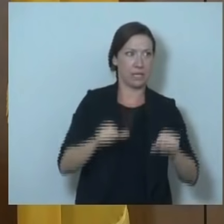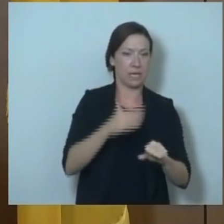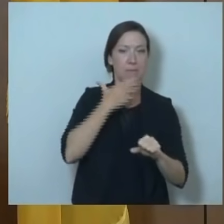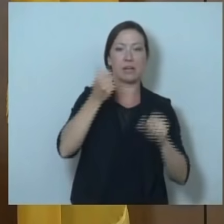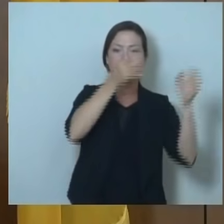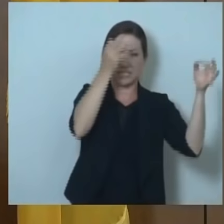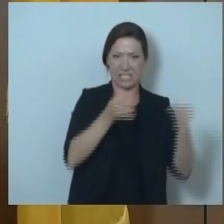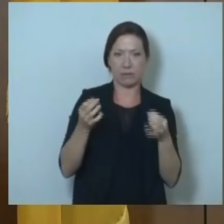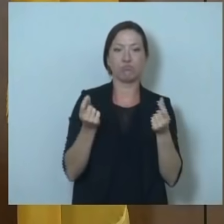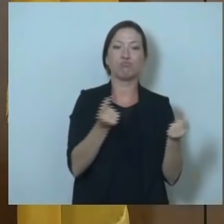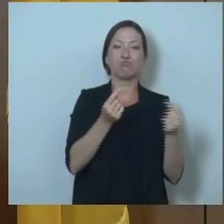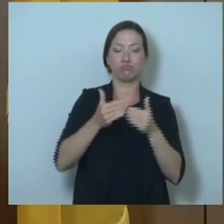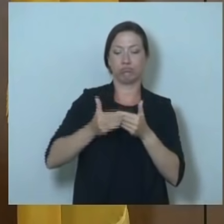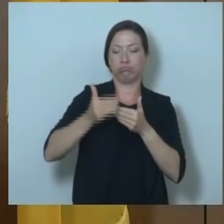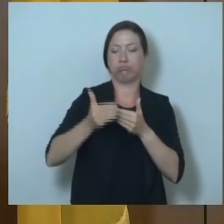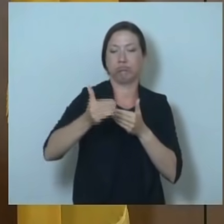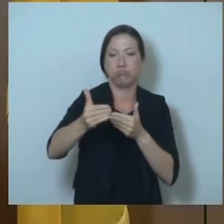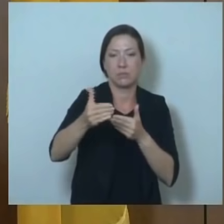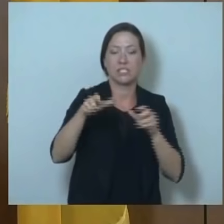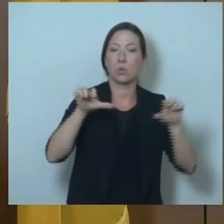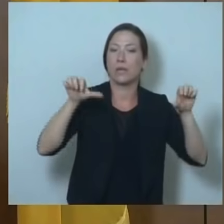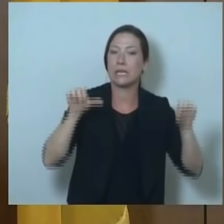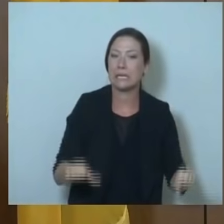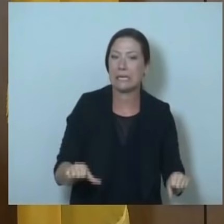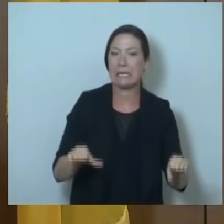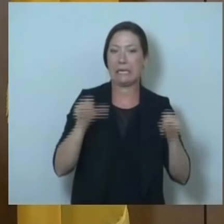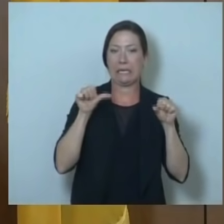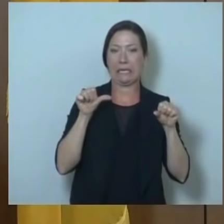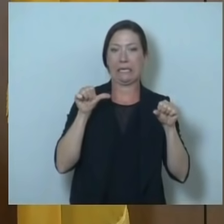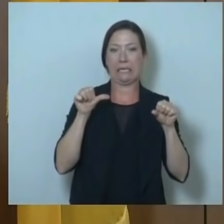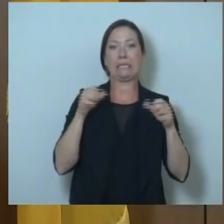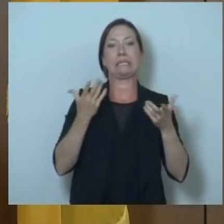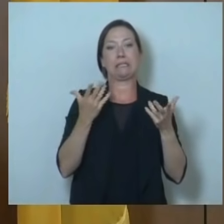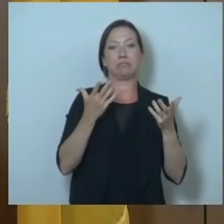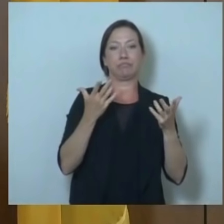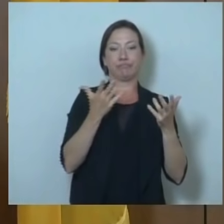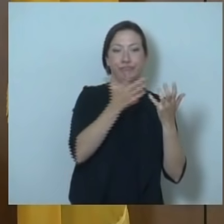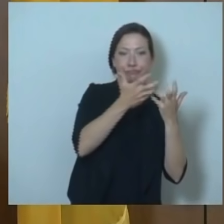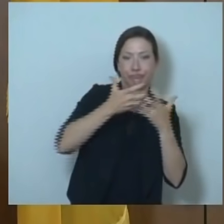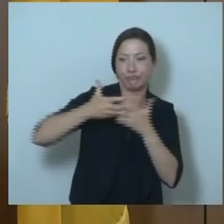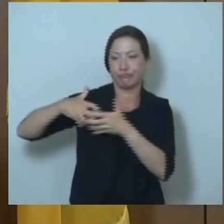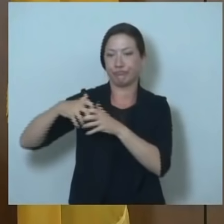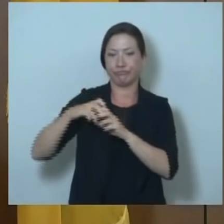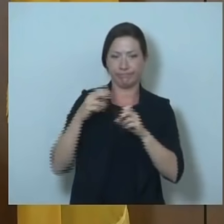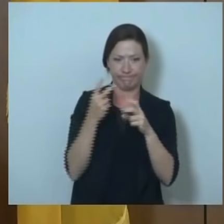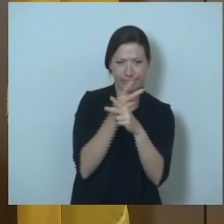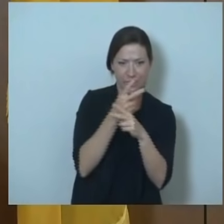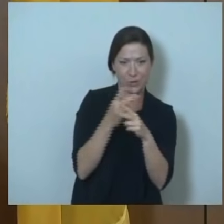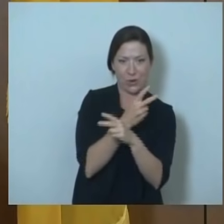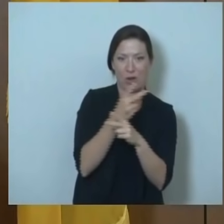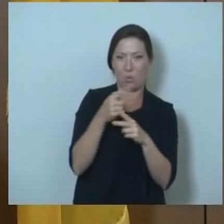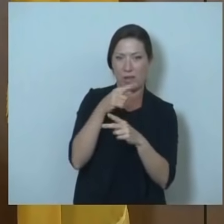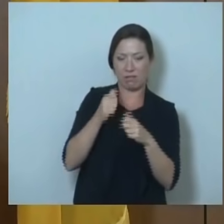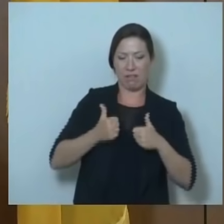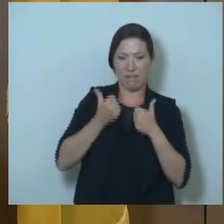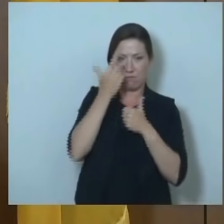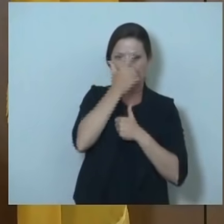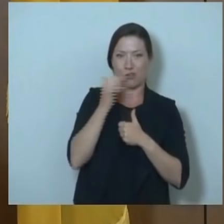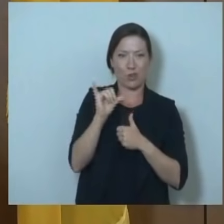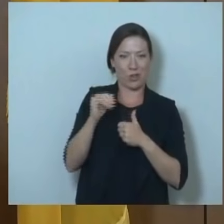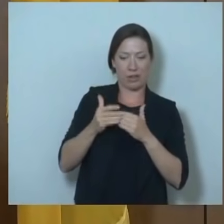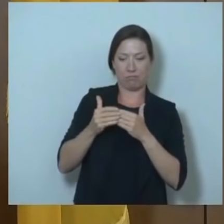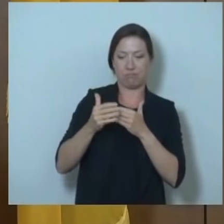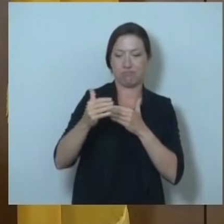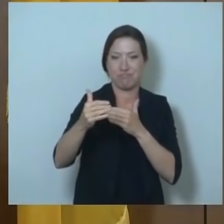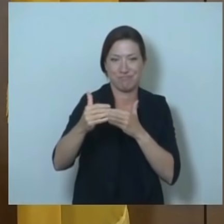safely get back to what the new normal will look like as we live with COVID-19 until we get a